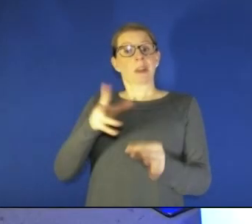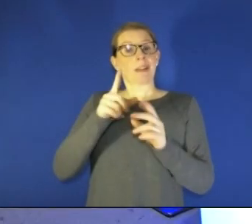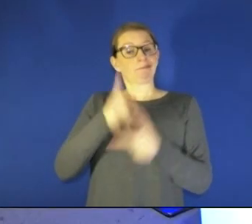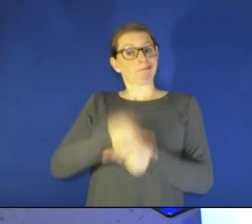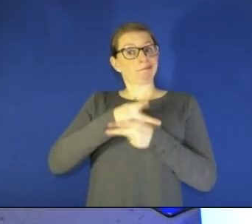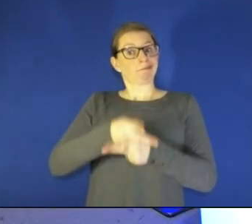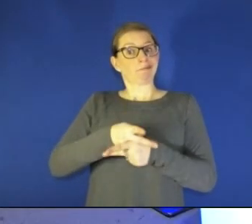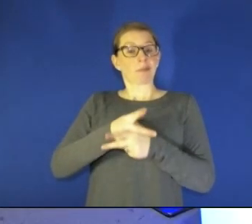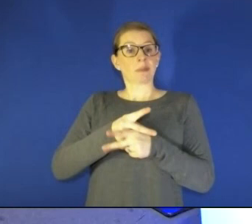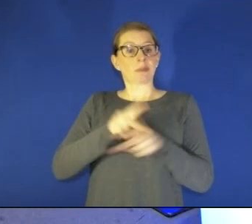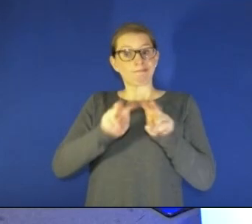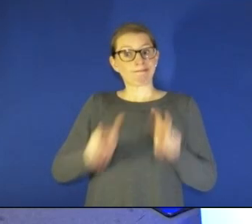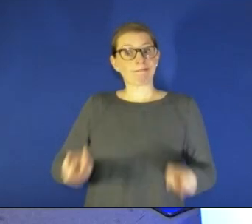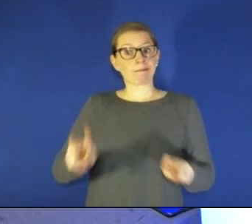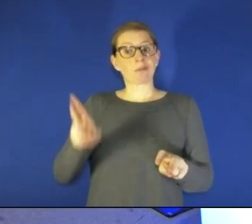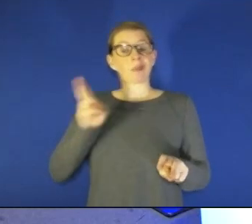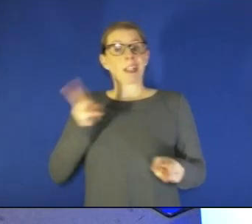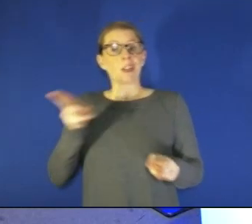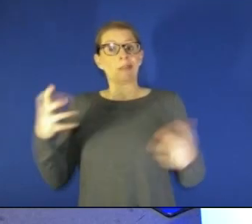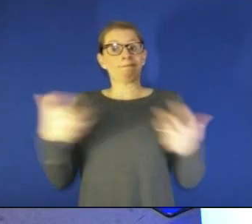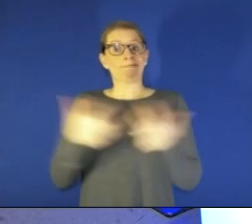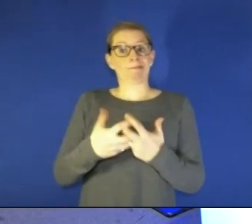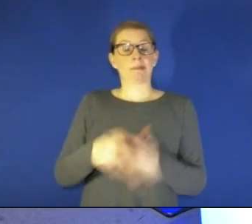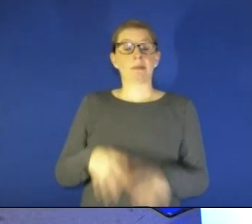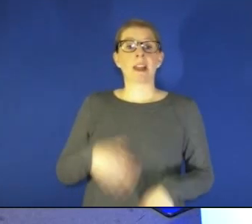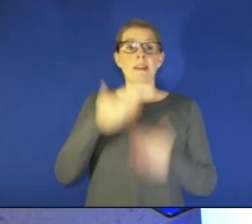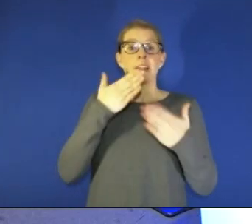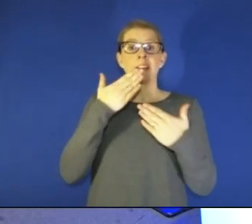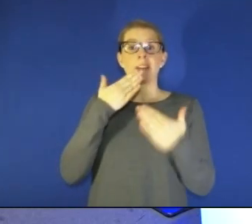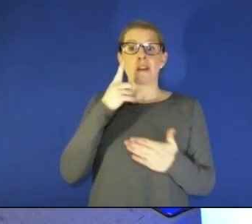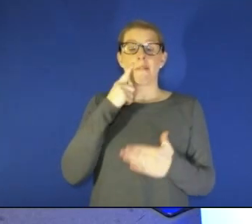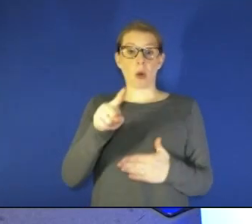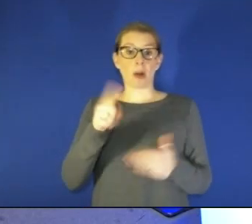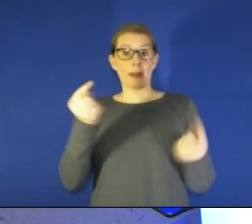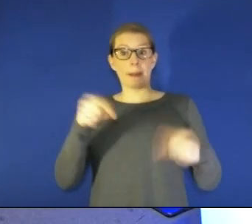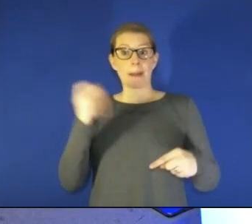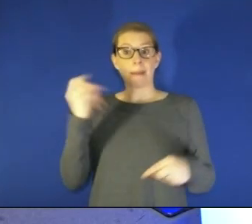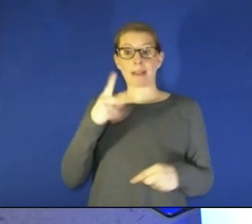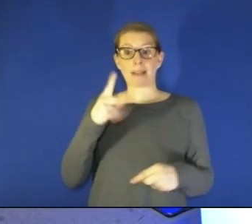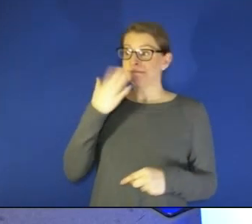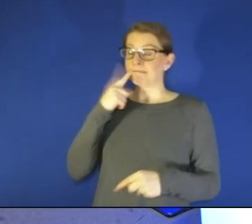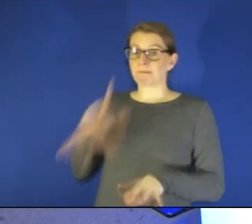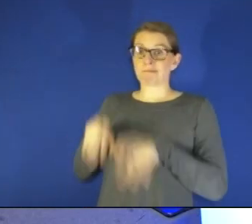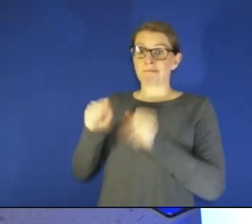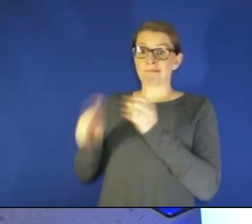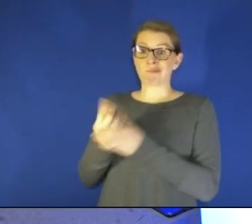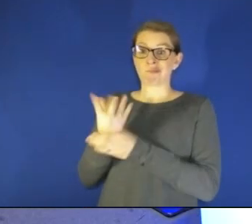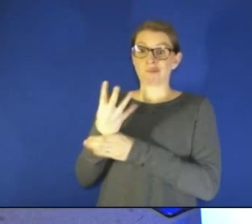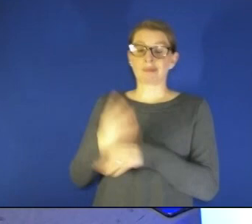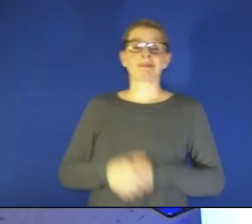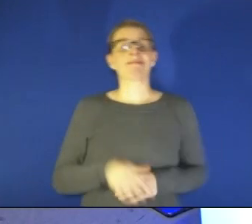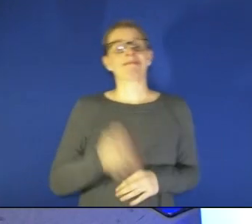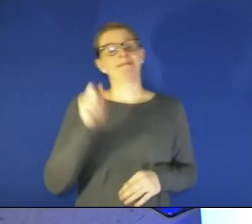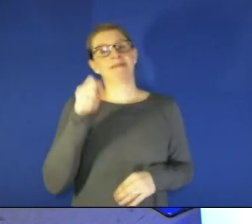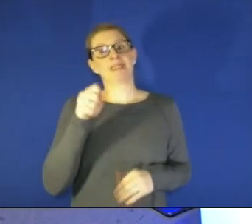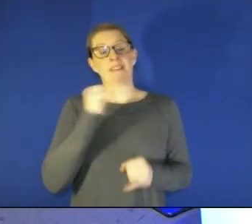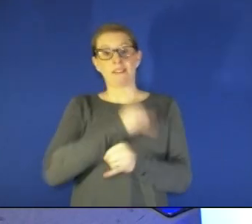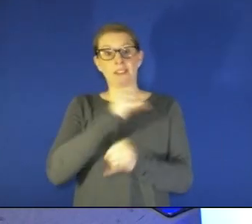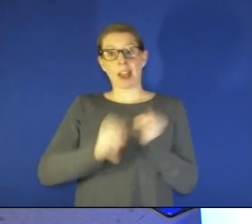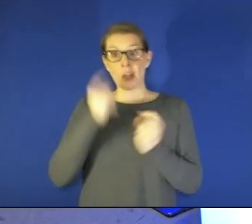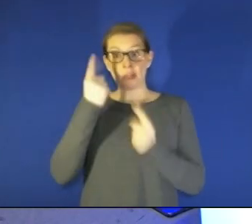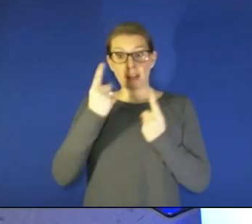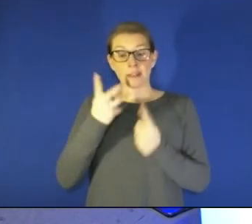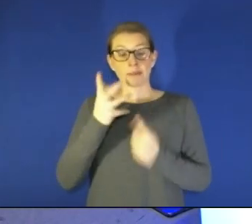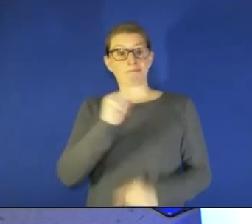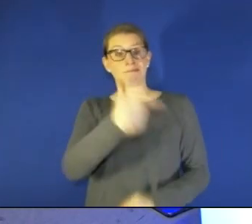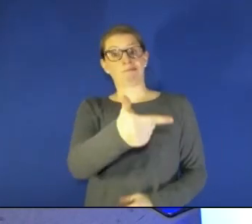you so much for coming back. Oh, it's my pleasure. Thank you for getting your colonoscopy. You bet. Doctor's orders. Okay, so let's get to some final thoughts, and I'm just going to let you